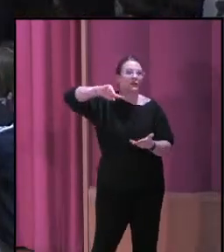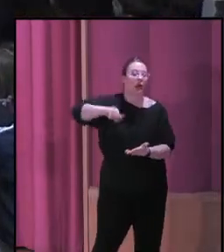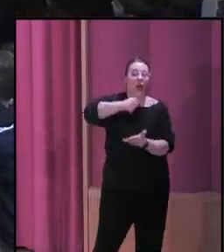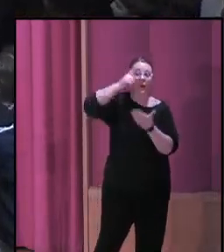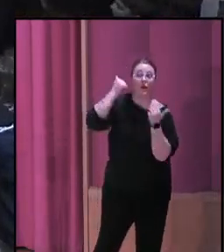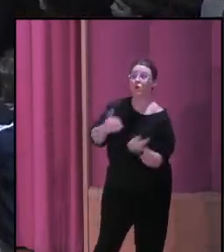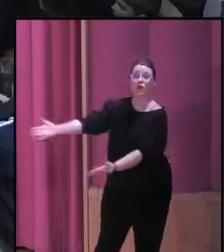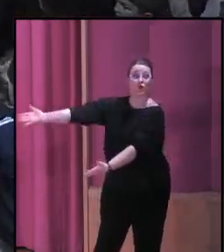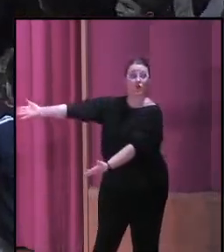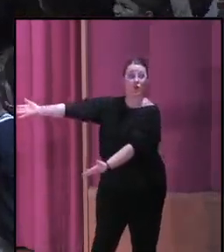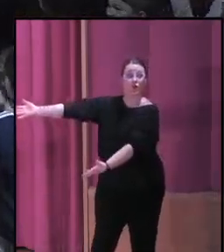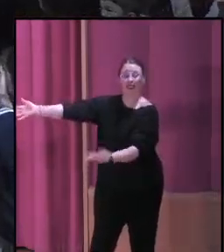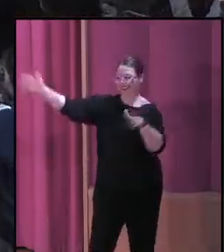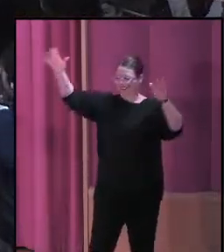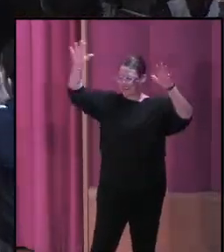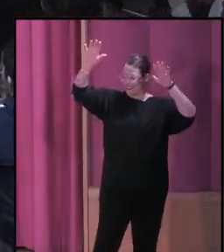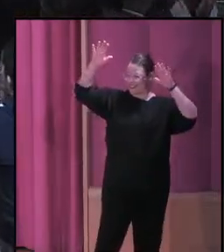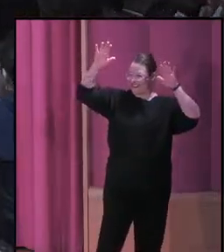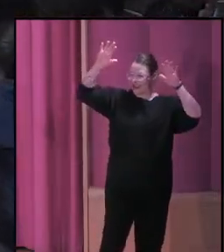top.